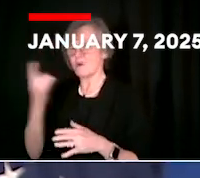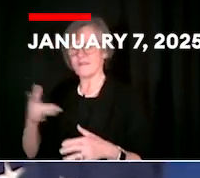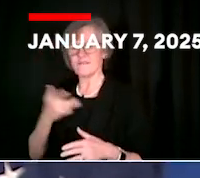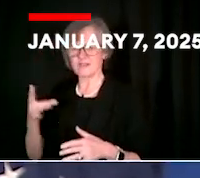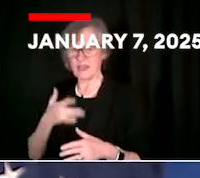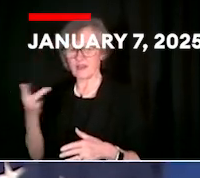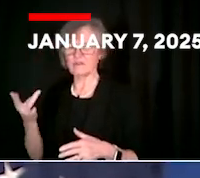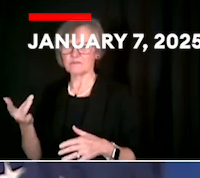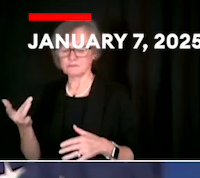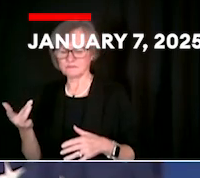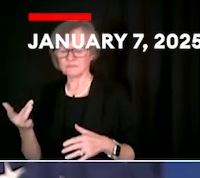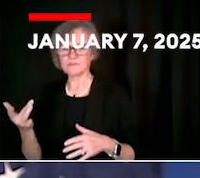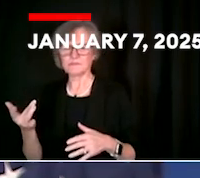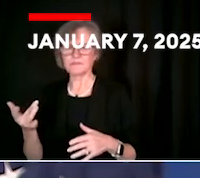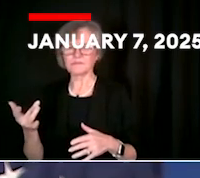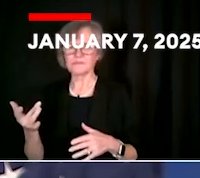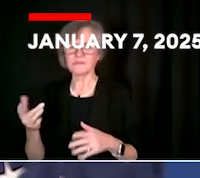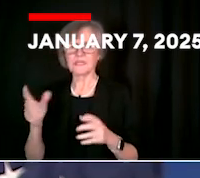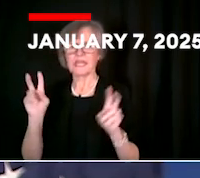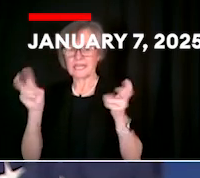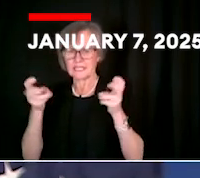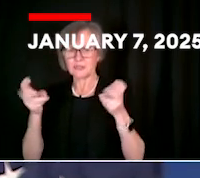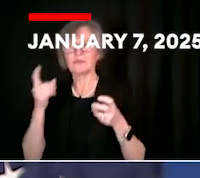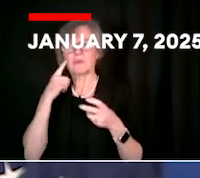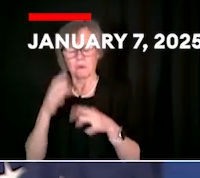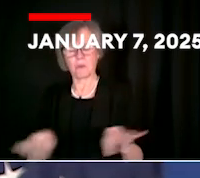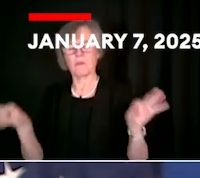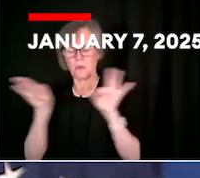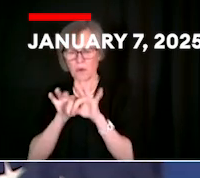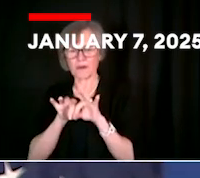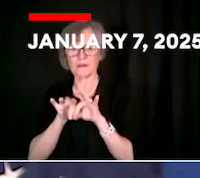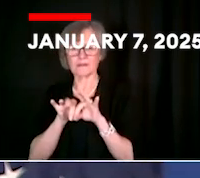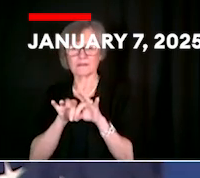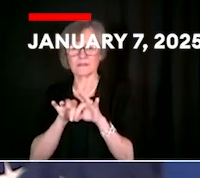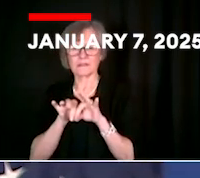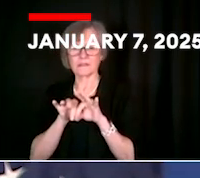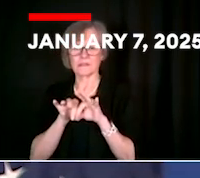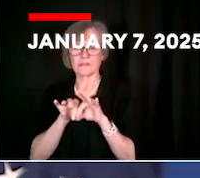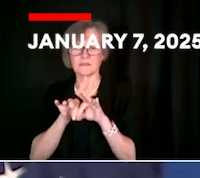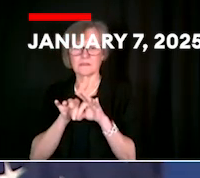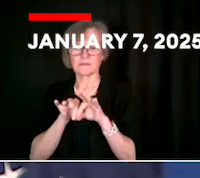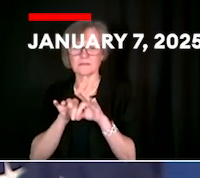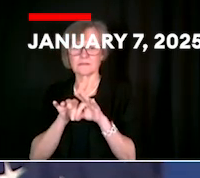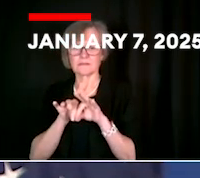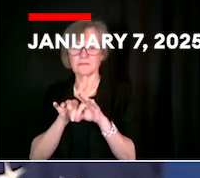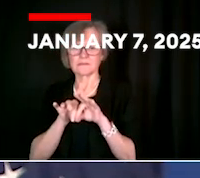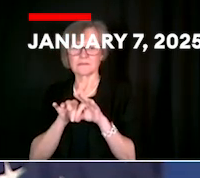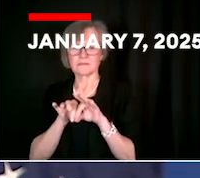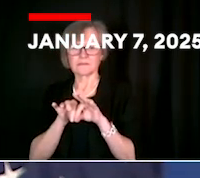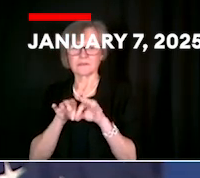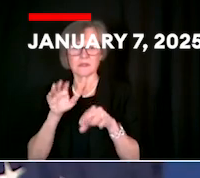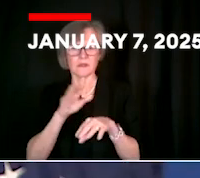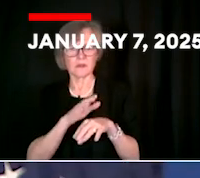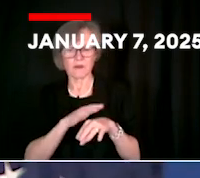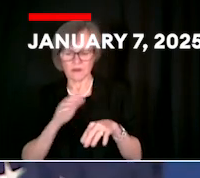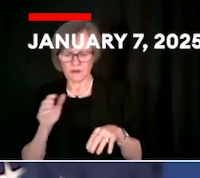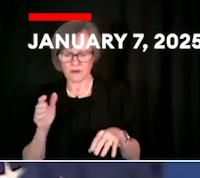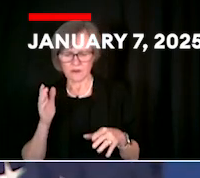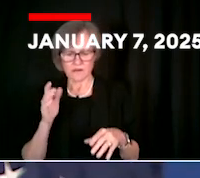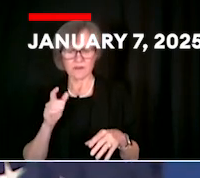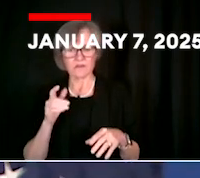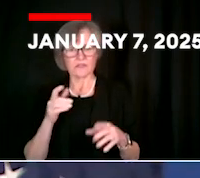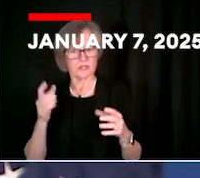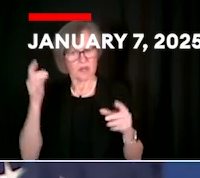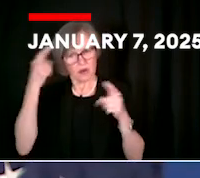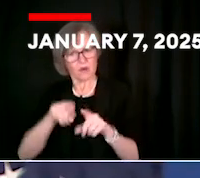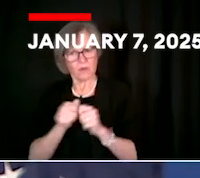was an issue. She thought it was important that we. A year went by, you calling for it initially and her joining, right? No,